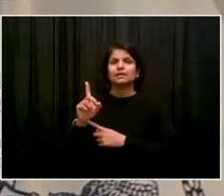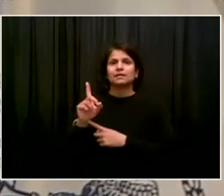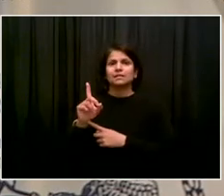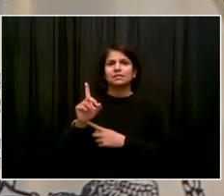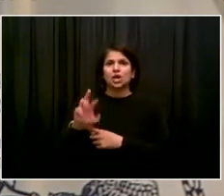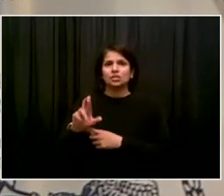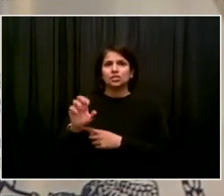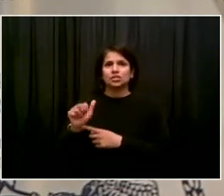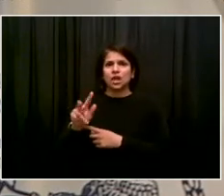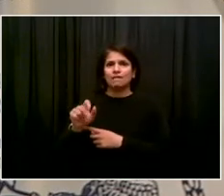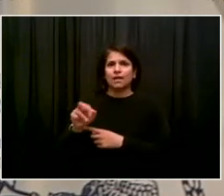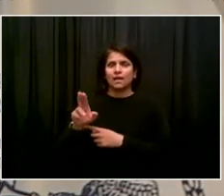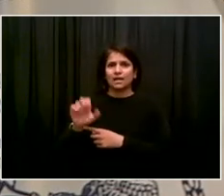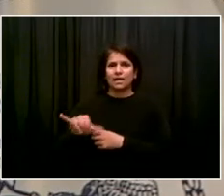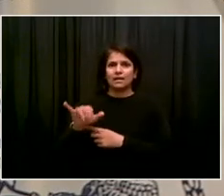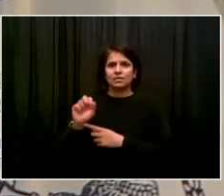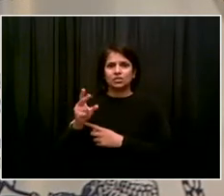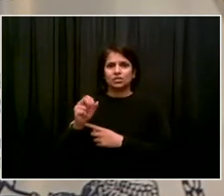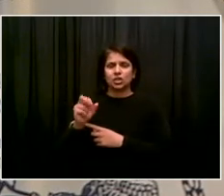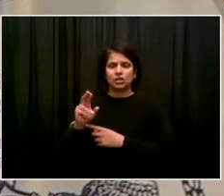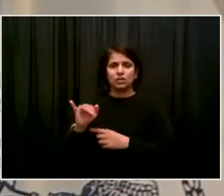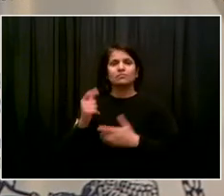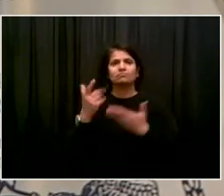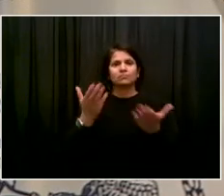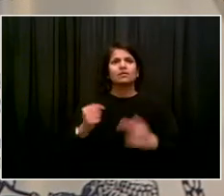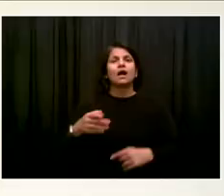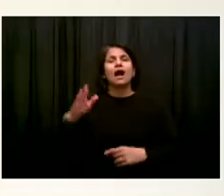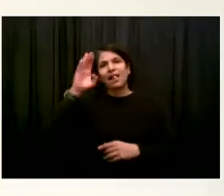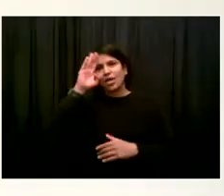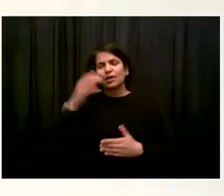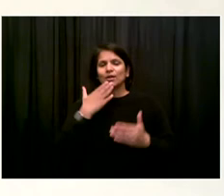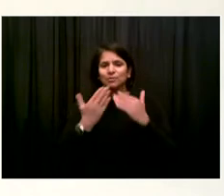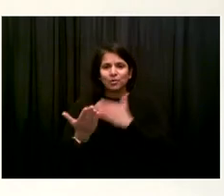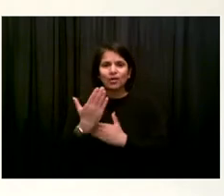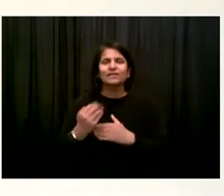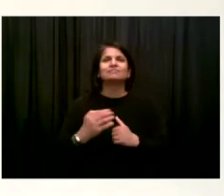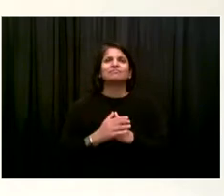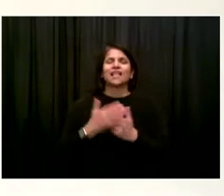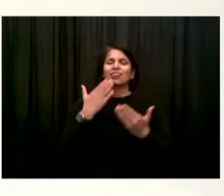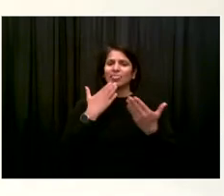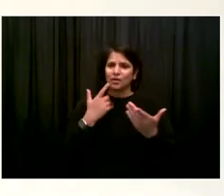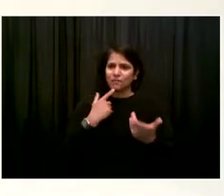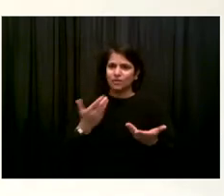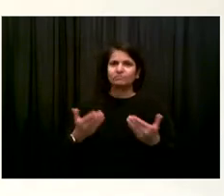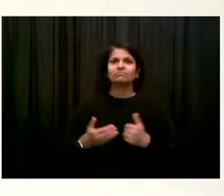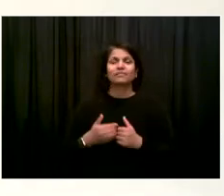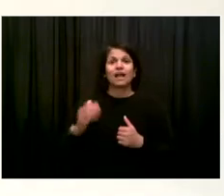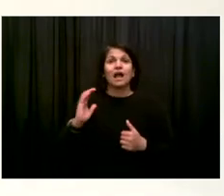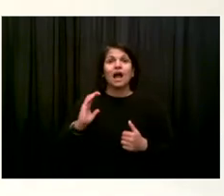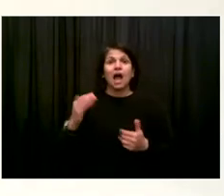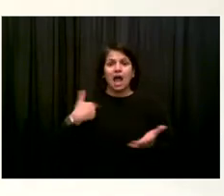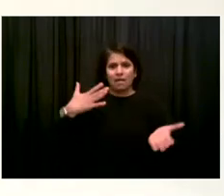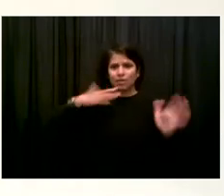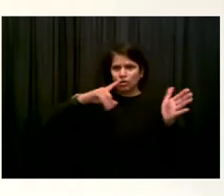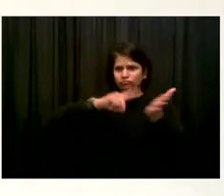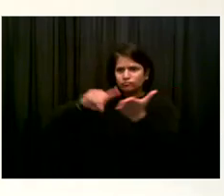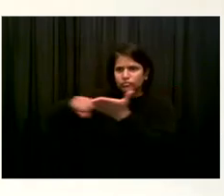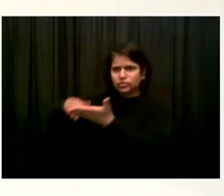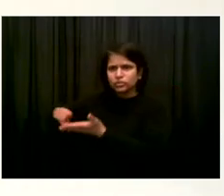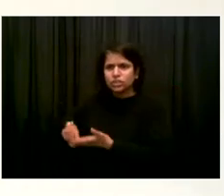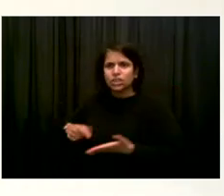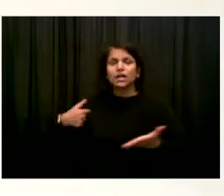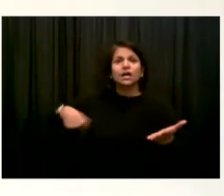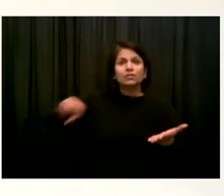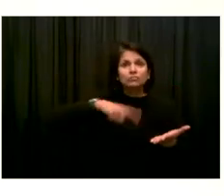Hi, good morning, and thank you for having me here. Our research team in Edinburgh has been working for almost the past 2 years